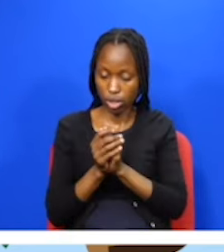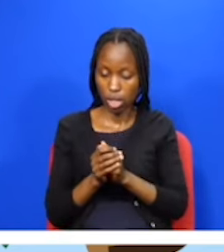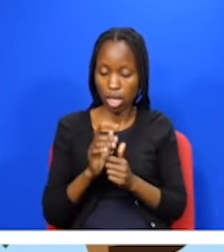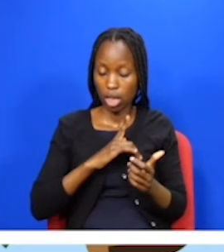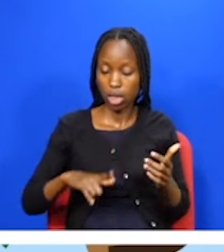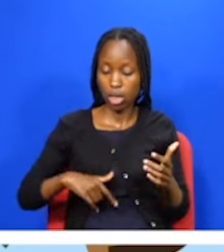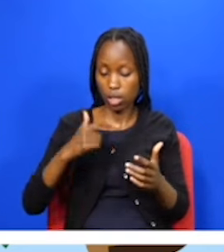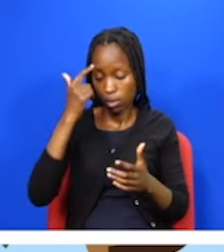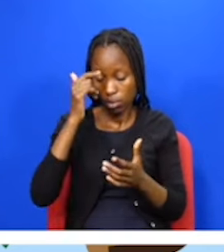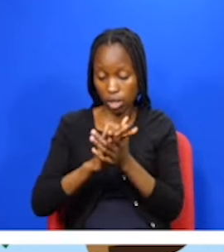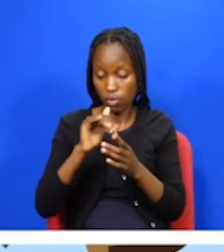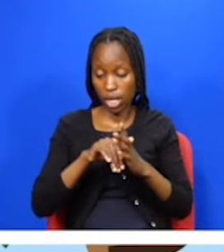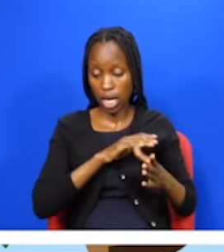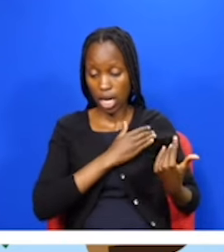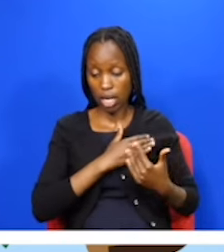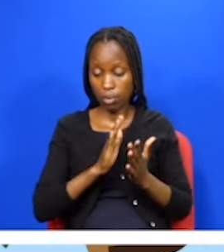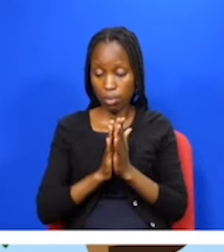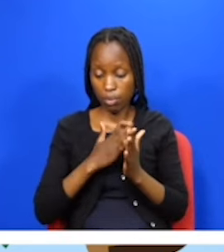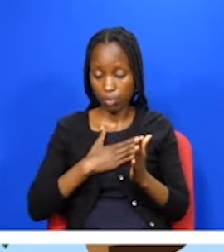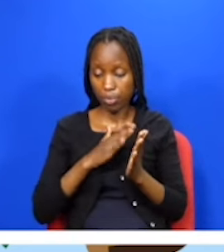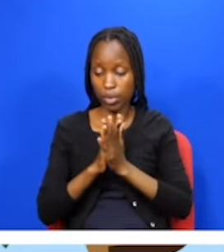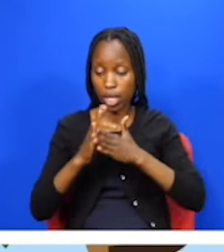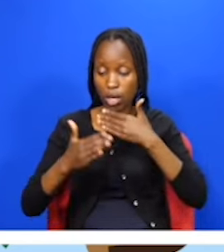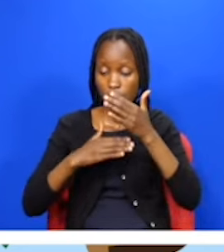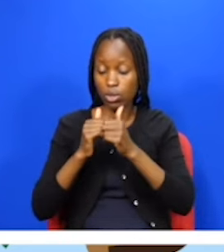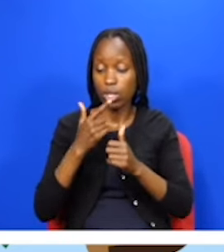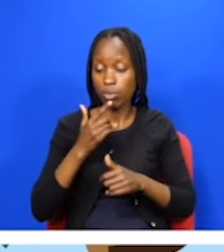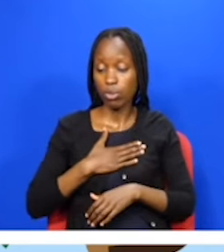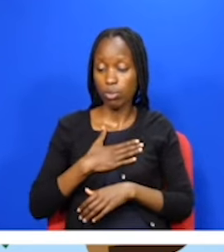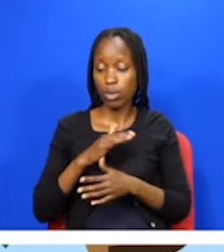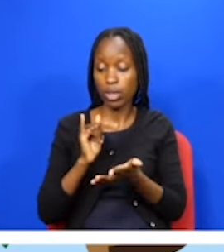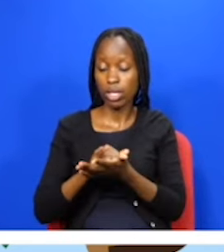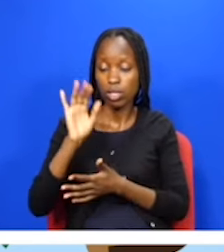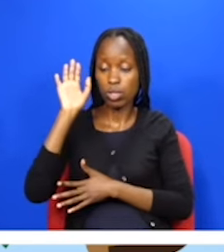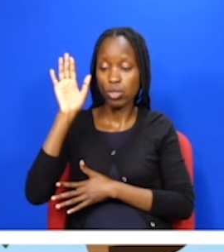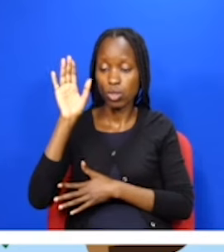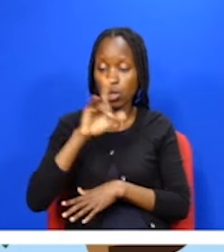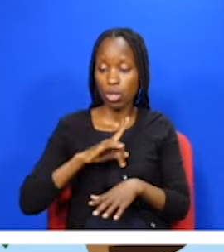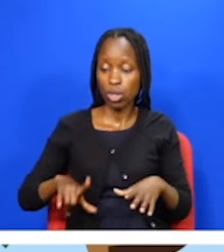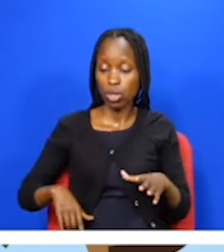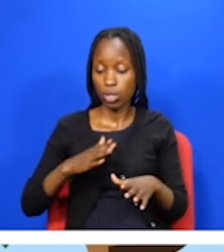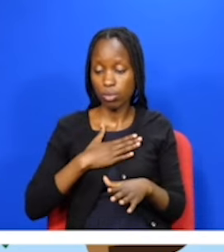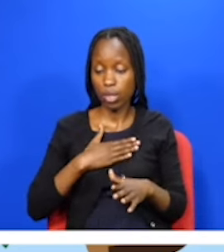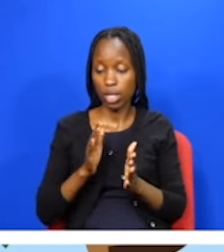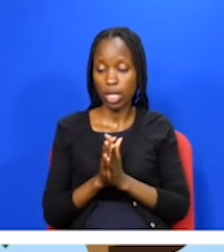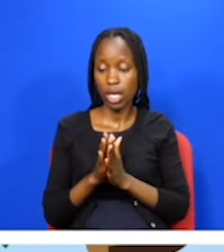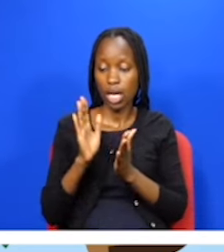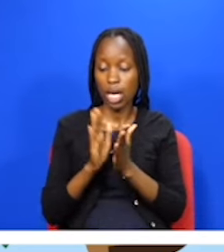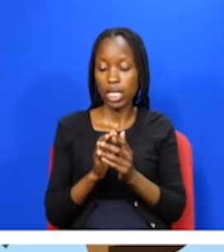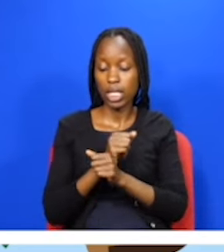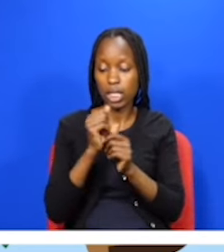in my heart and I confess with my mouth that you are my Lord and my